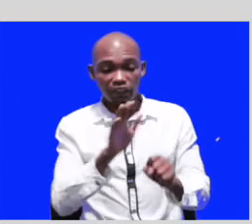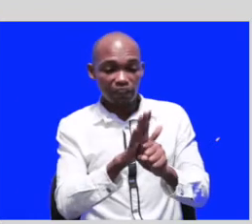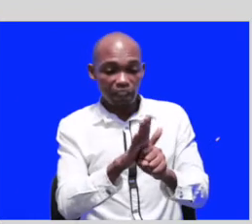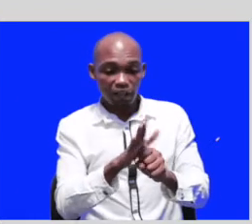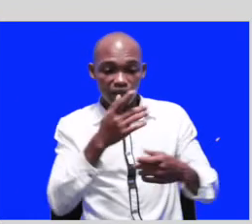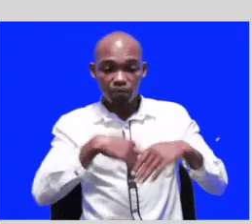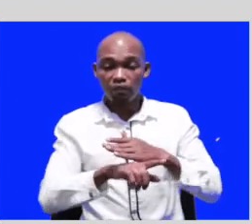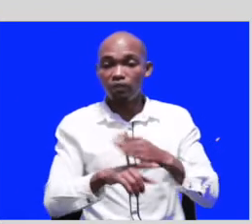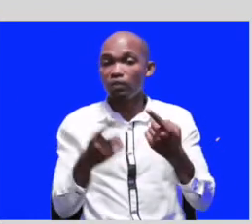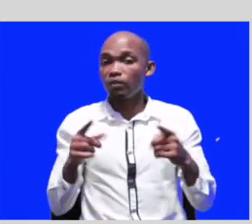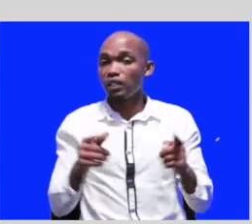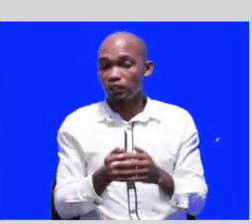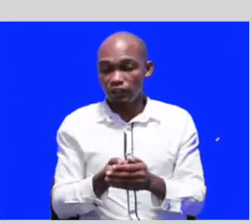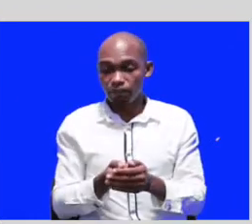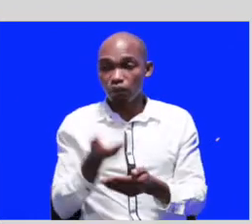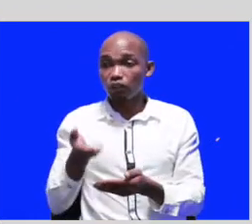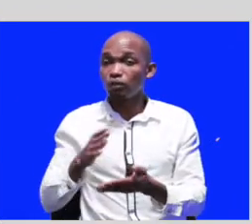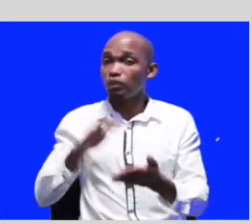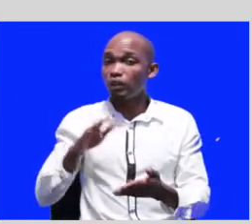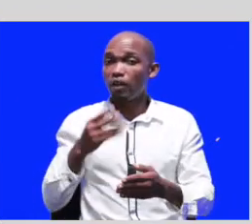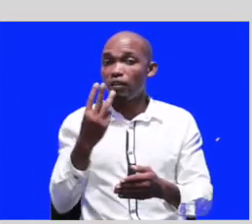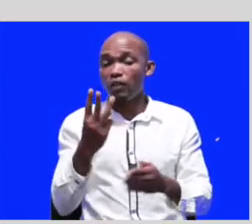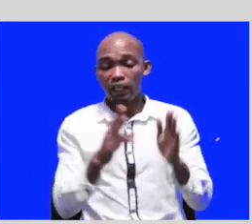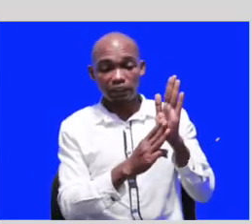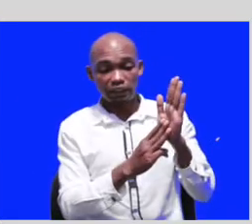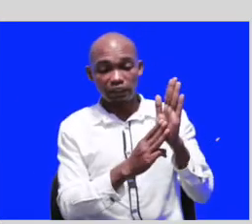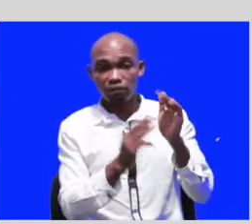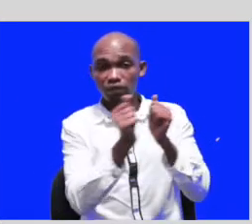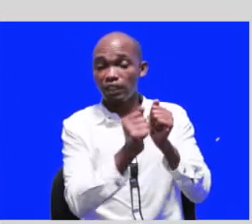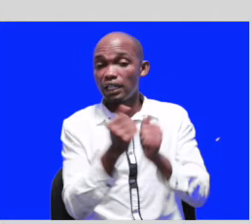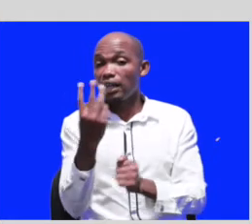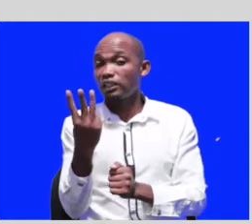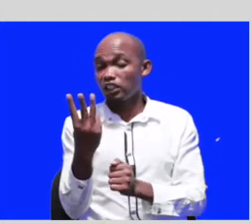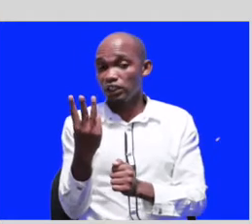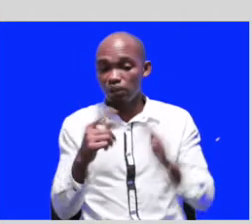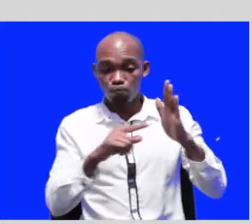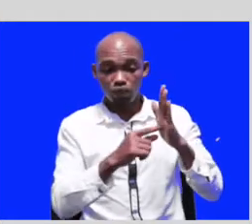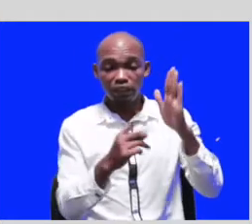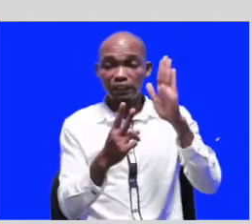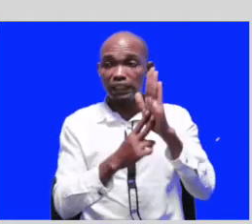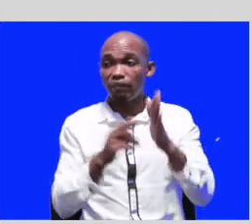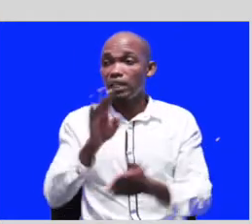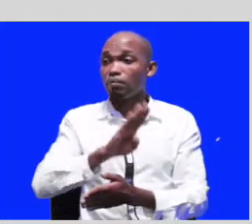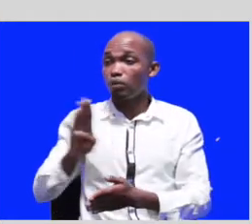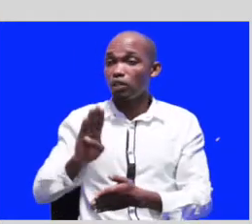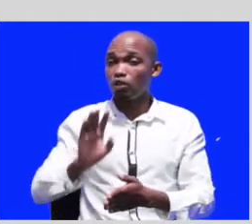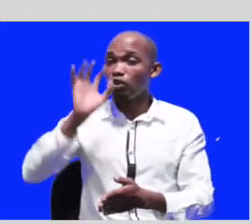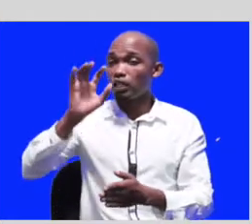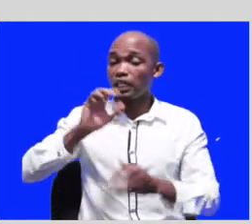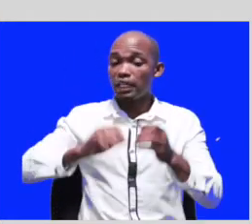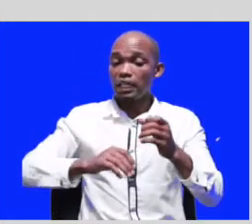According to this theory, about 13.7 billion years ago, a cosmic explosion occurred and the universe has since